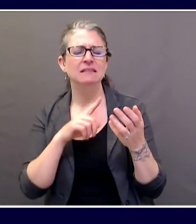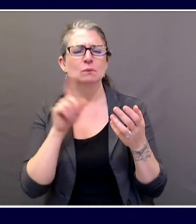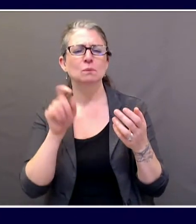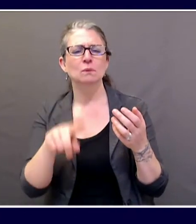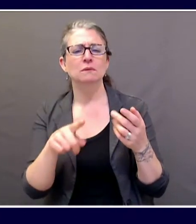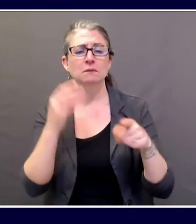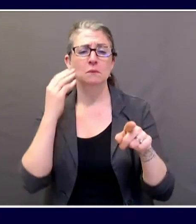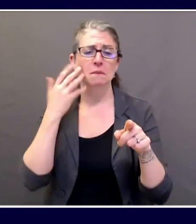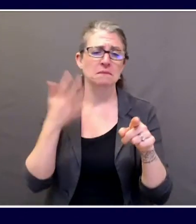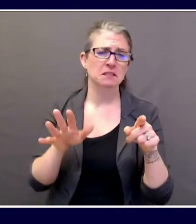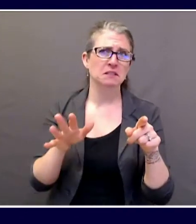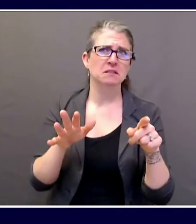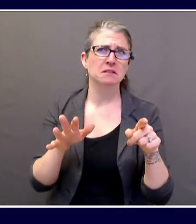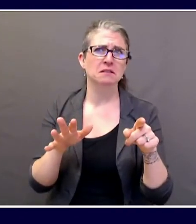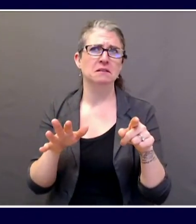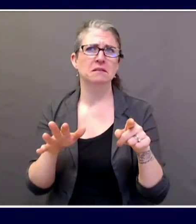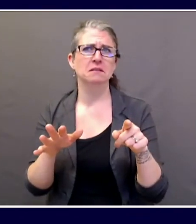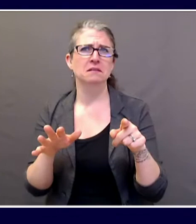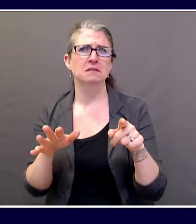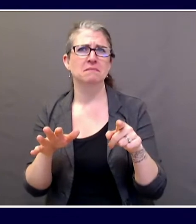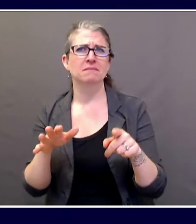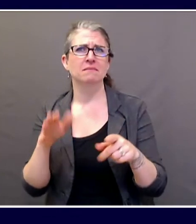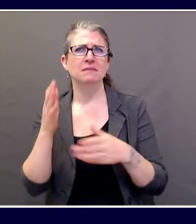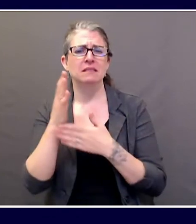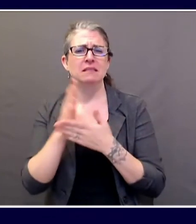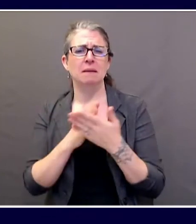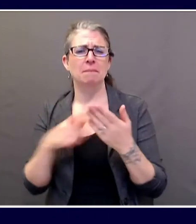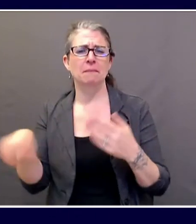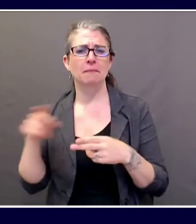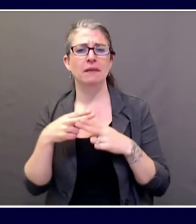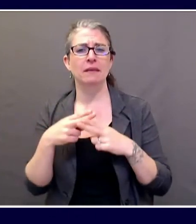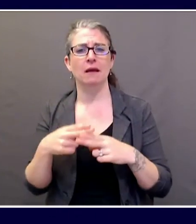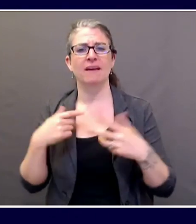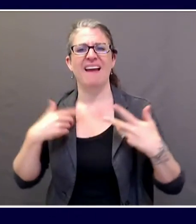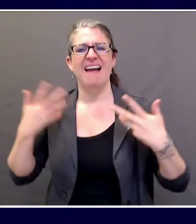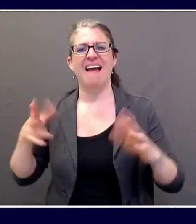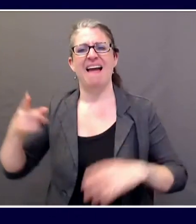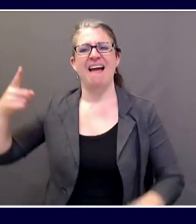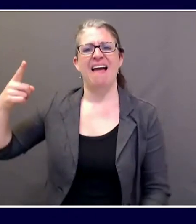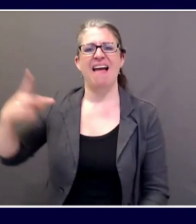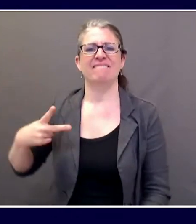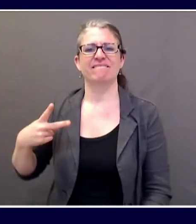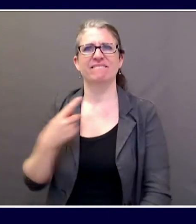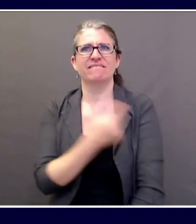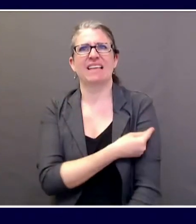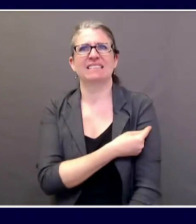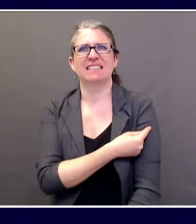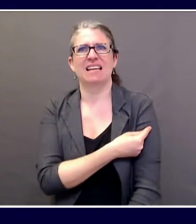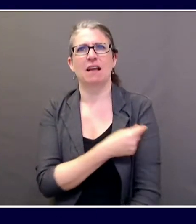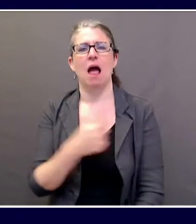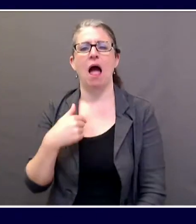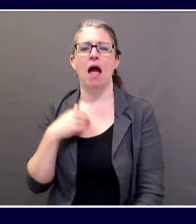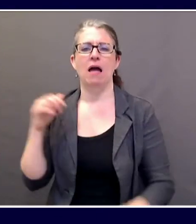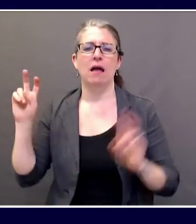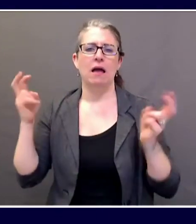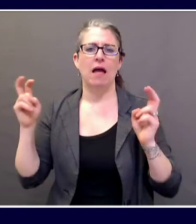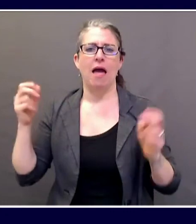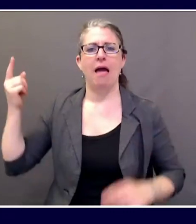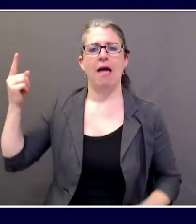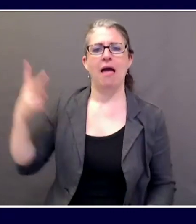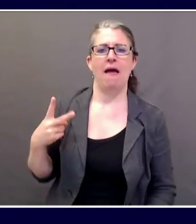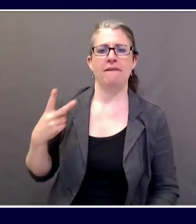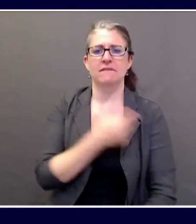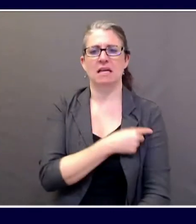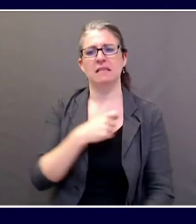vaccinated recently, and now maybe feeling like they can take on the world, but probably shouldn't. So can you just go through